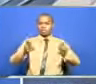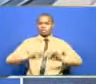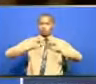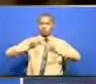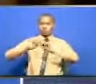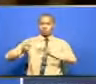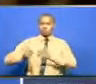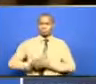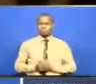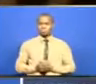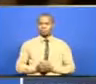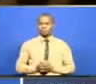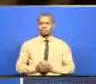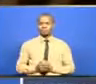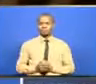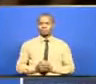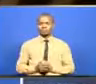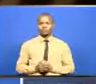roundup.